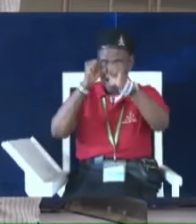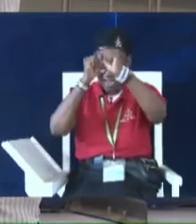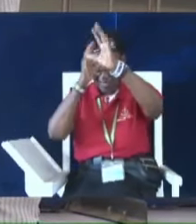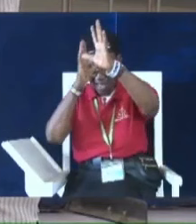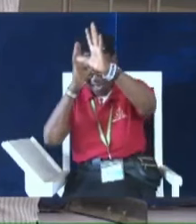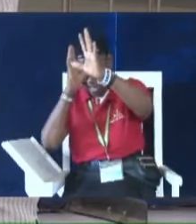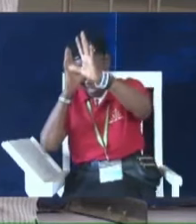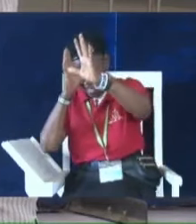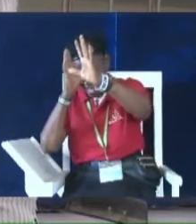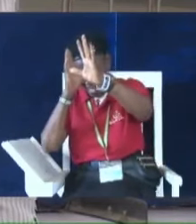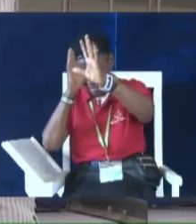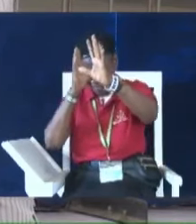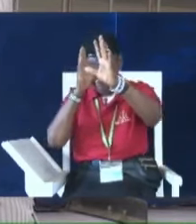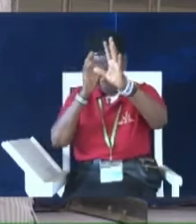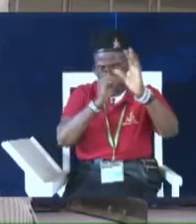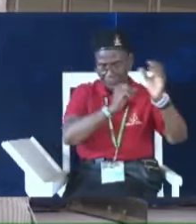Father,